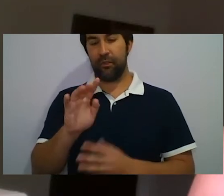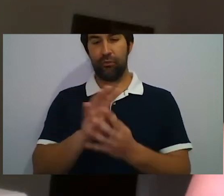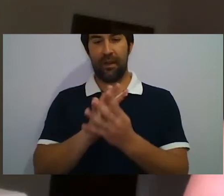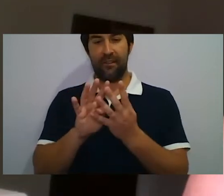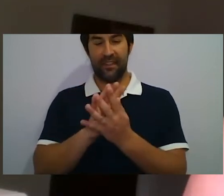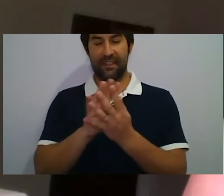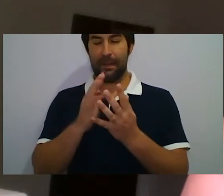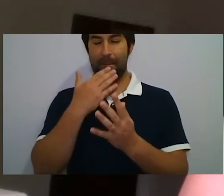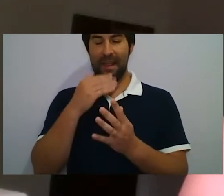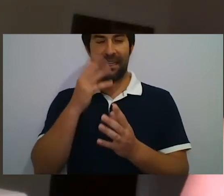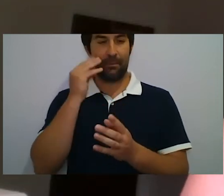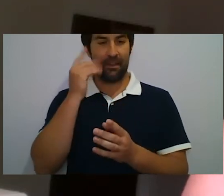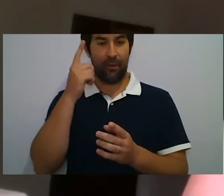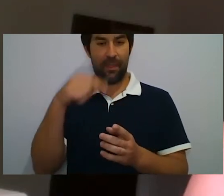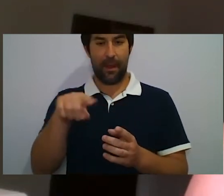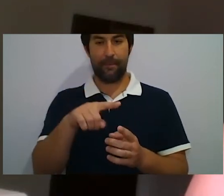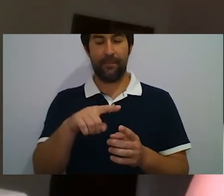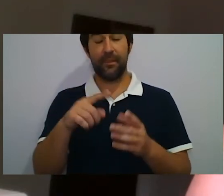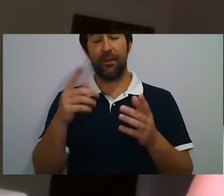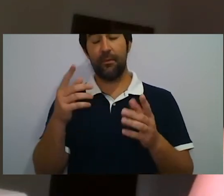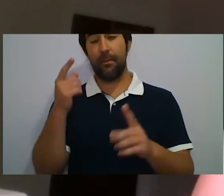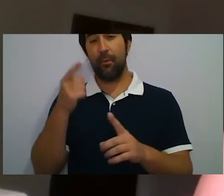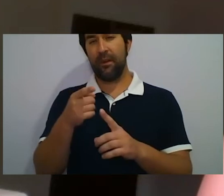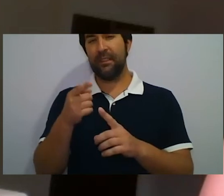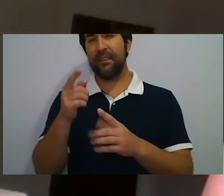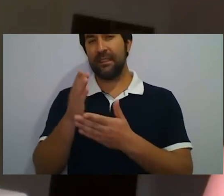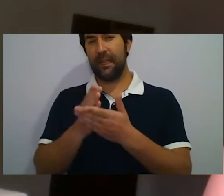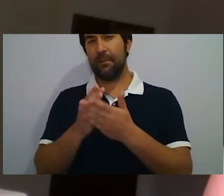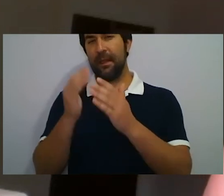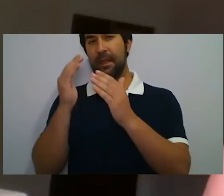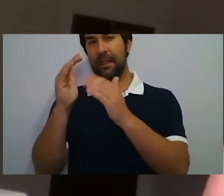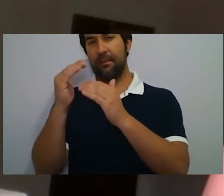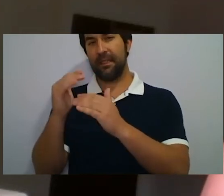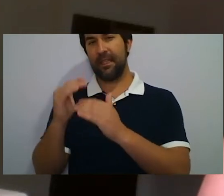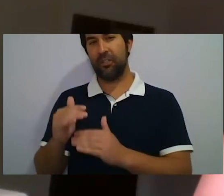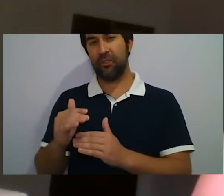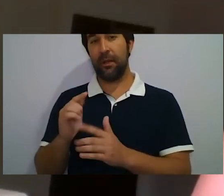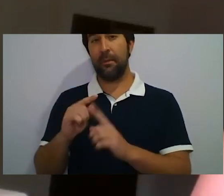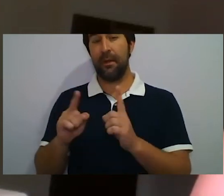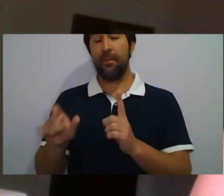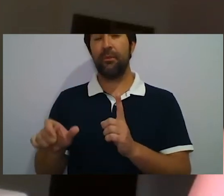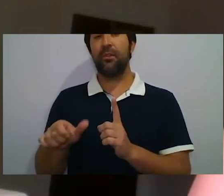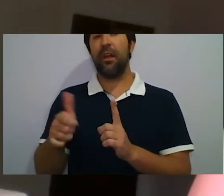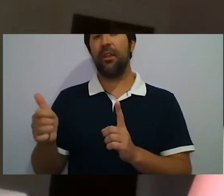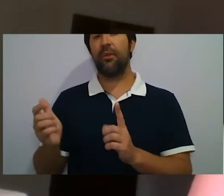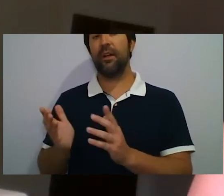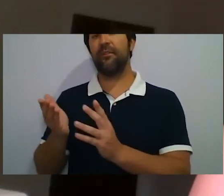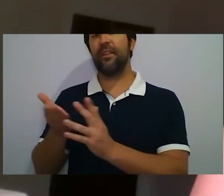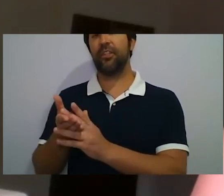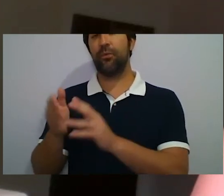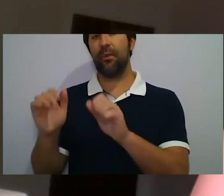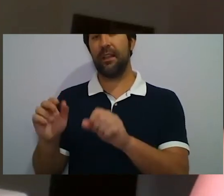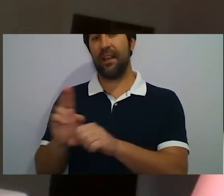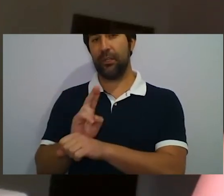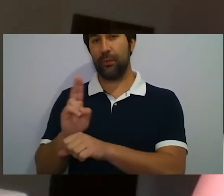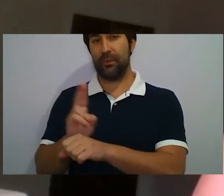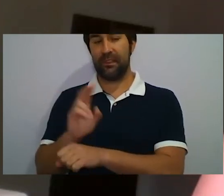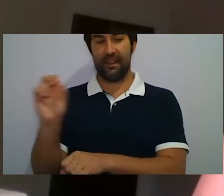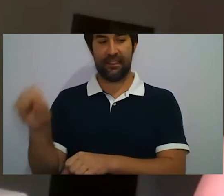parks. Those really fall to DPW to maintain, but trails that are more of the recreational trails, the commuter trails, the larger